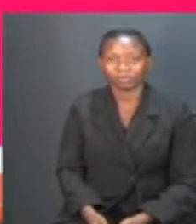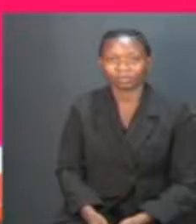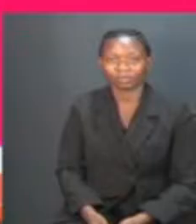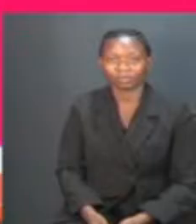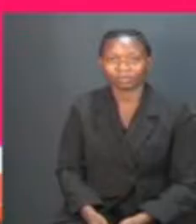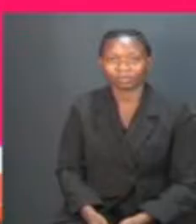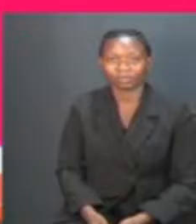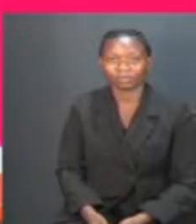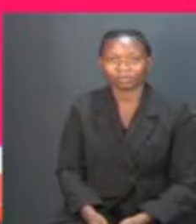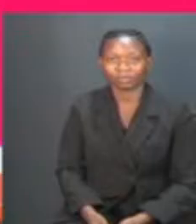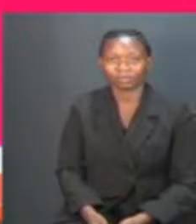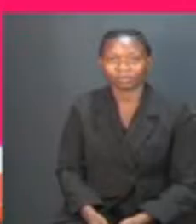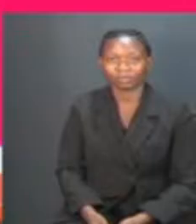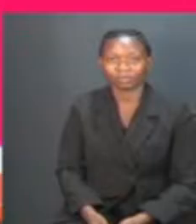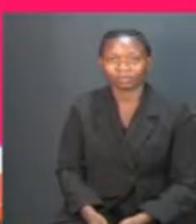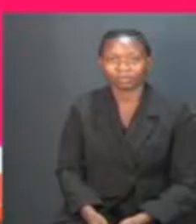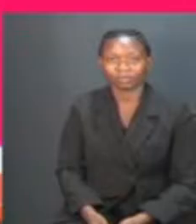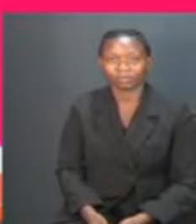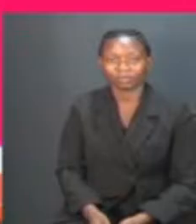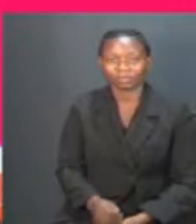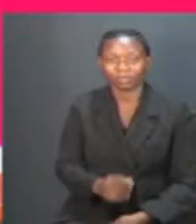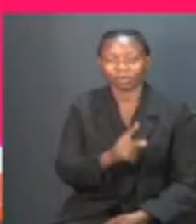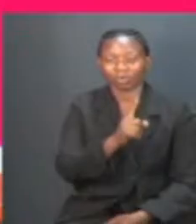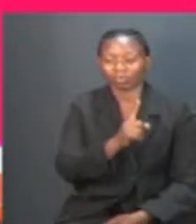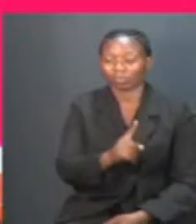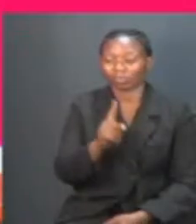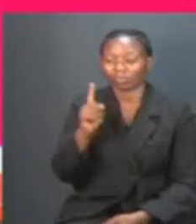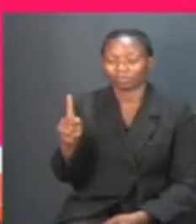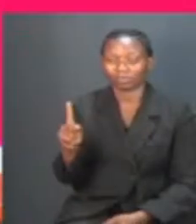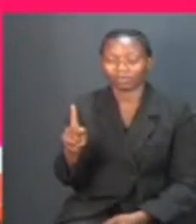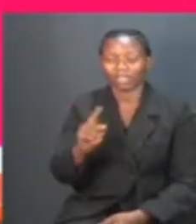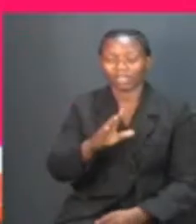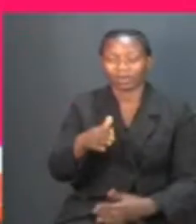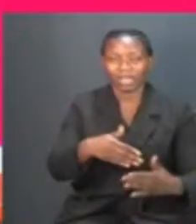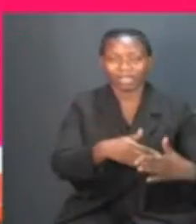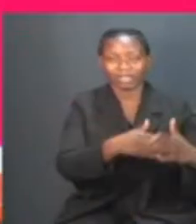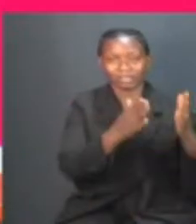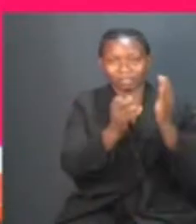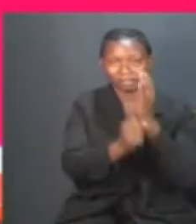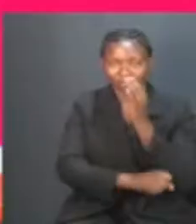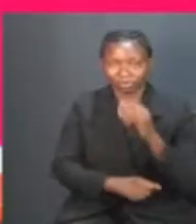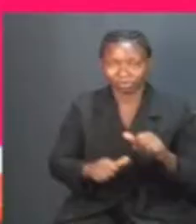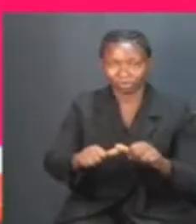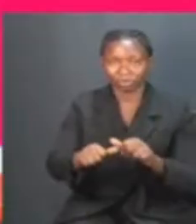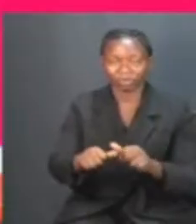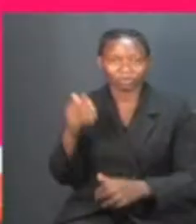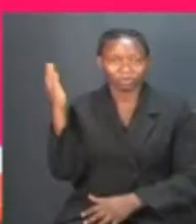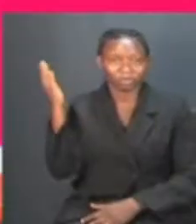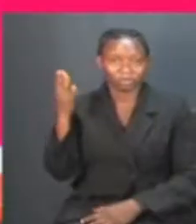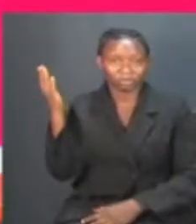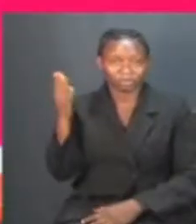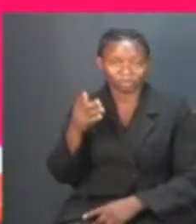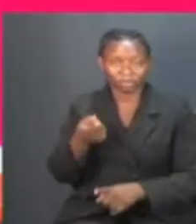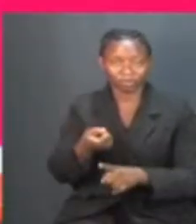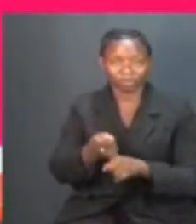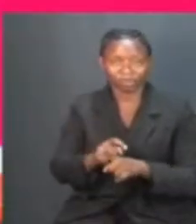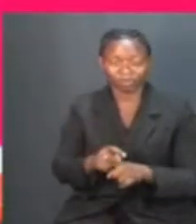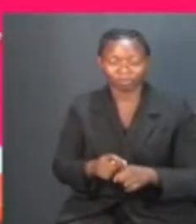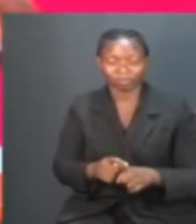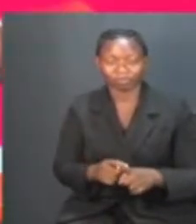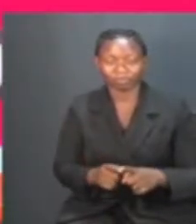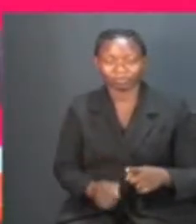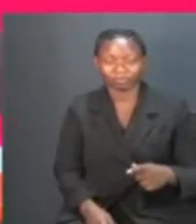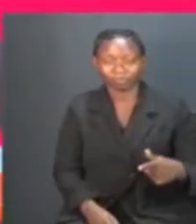No, it should be 1-1, then leadership. So the statement is emanating from here. There